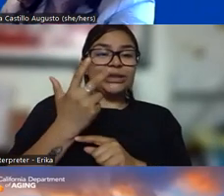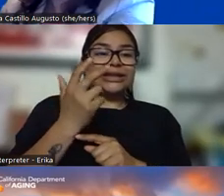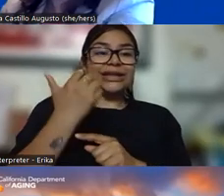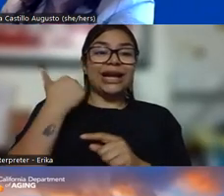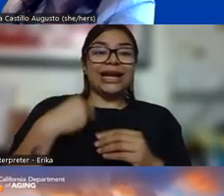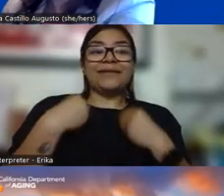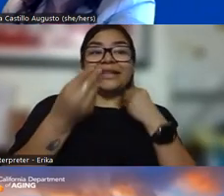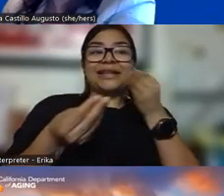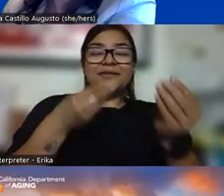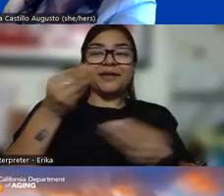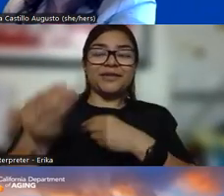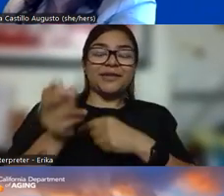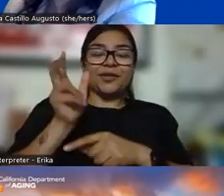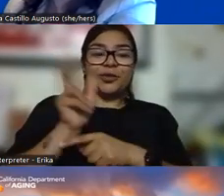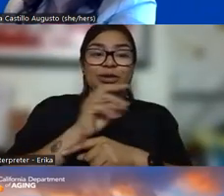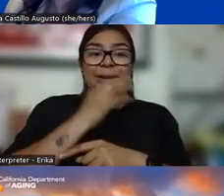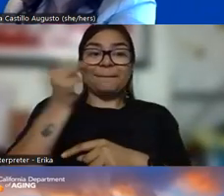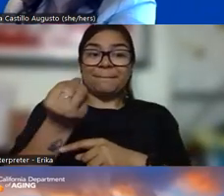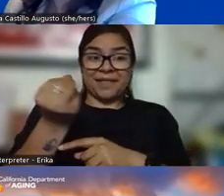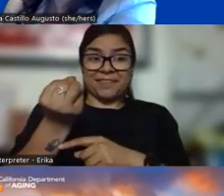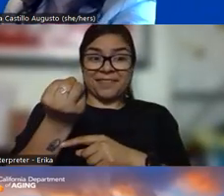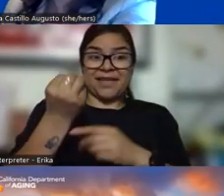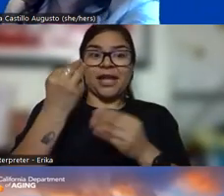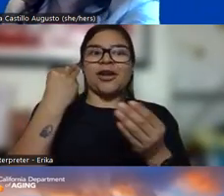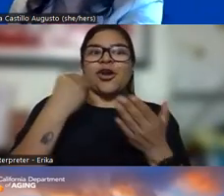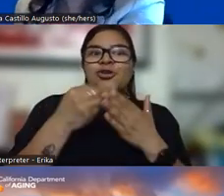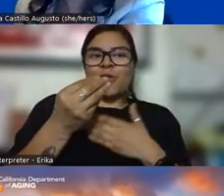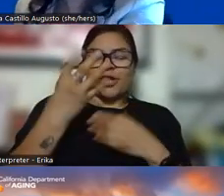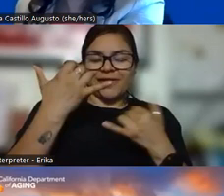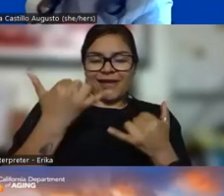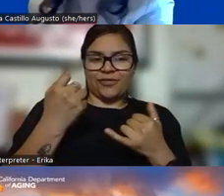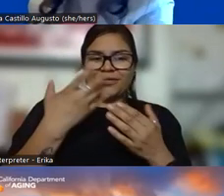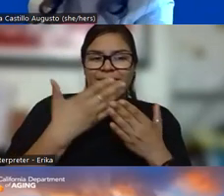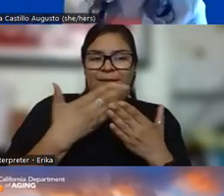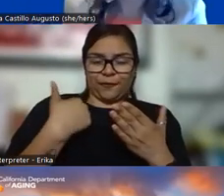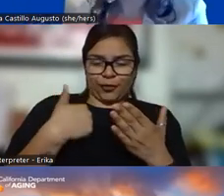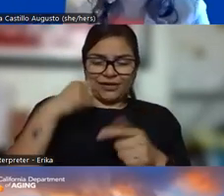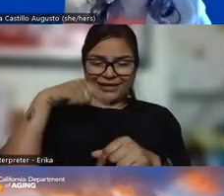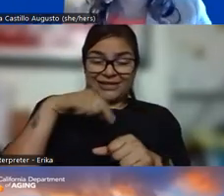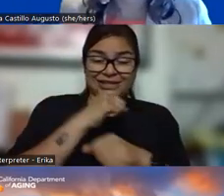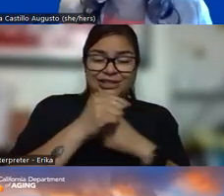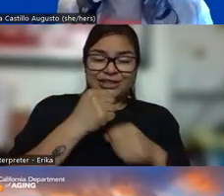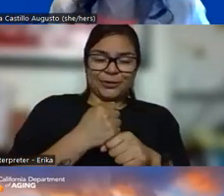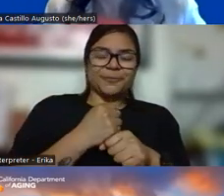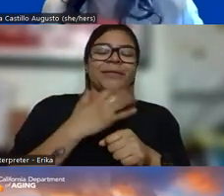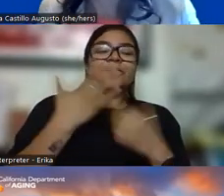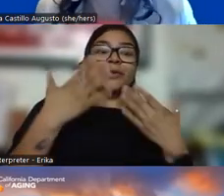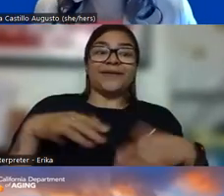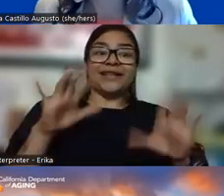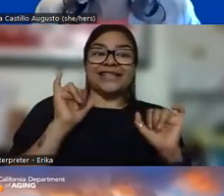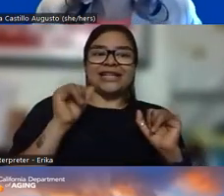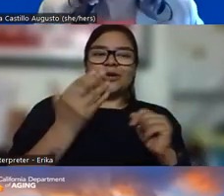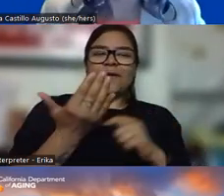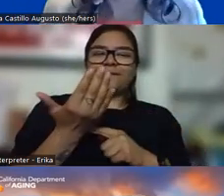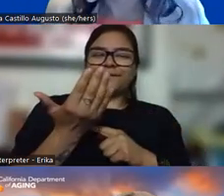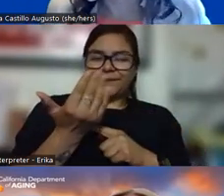far. So we had a request for applications go out earlier this year. We reviewed those applications and we determined that